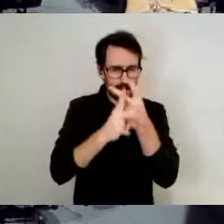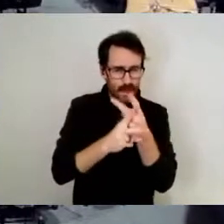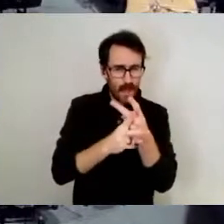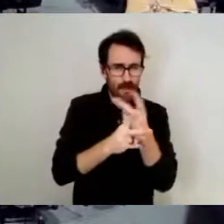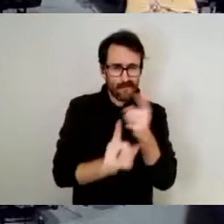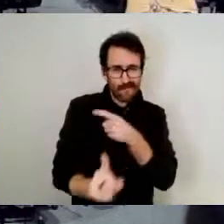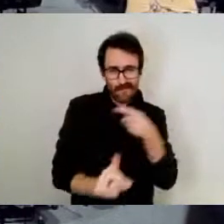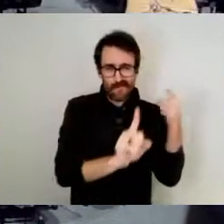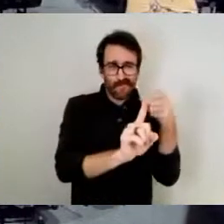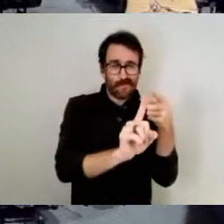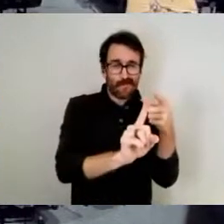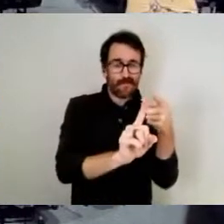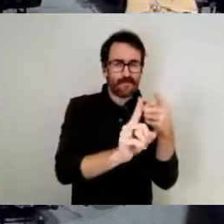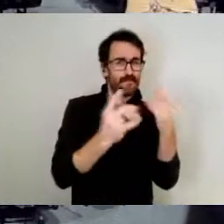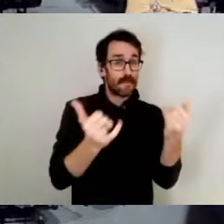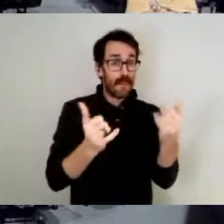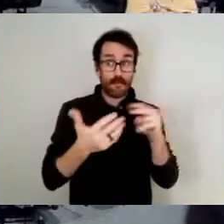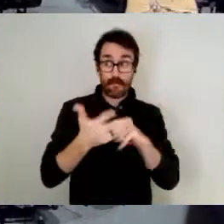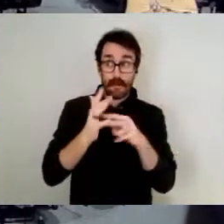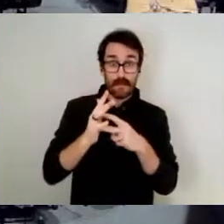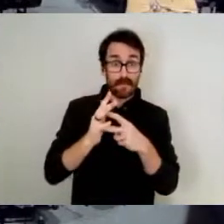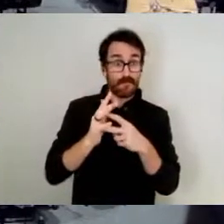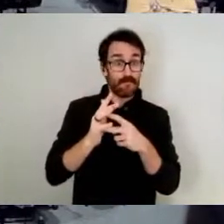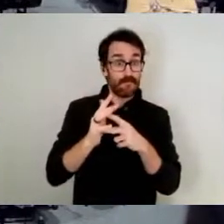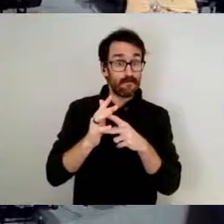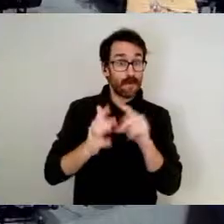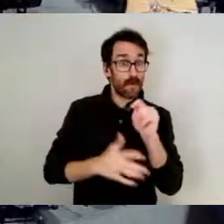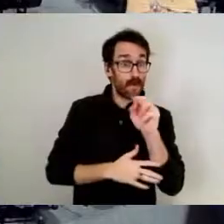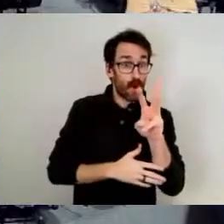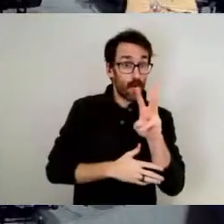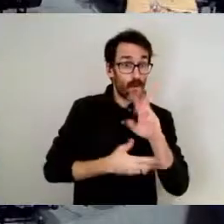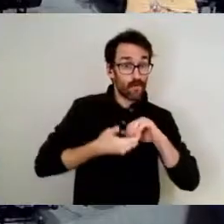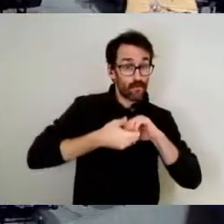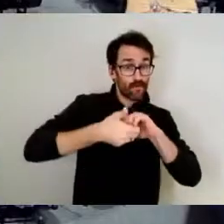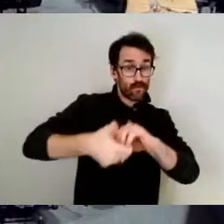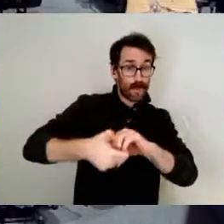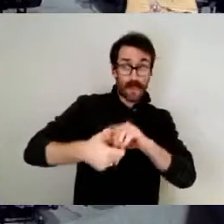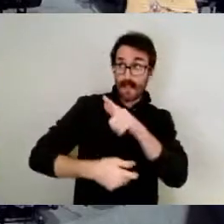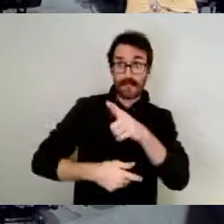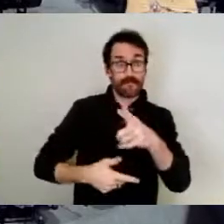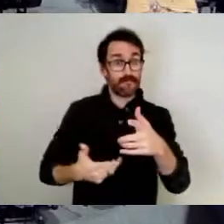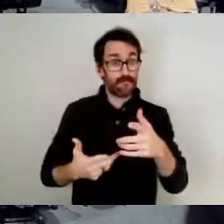Okay, thank you. And then maybe this is a question for Deputy Bell, and then hearing that, Deputy,